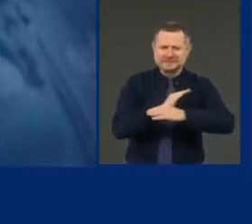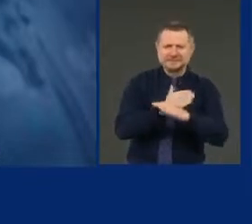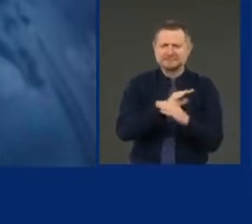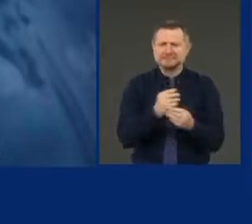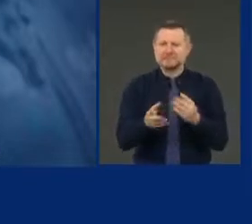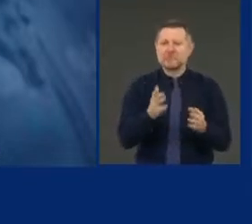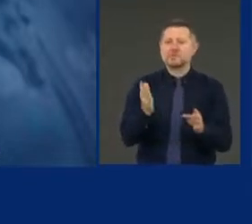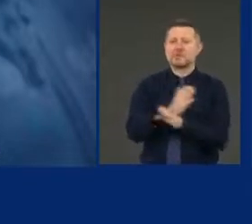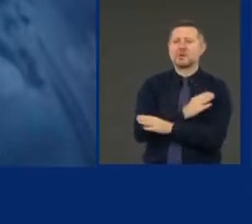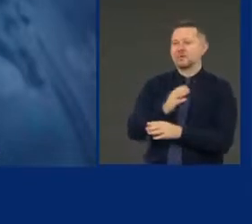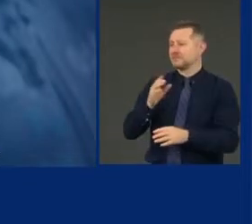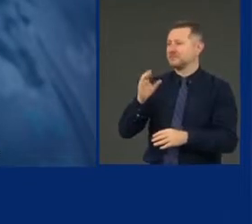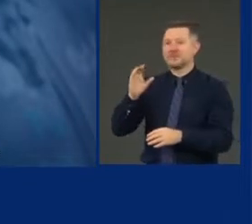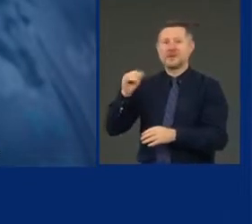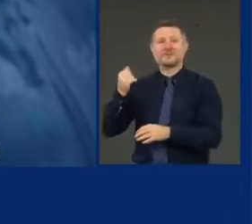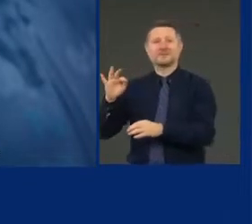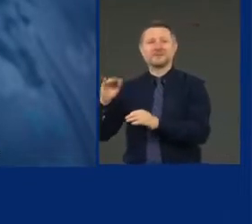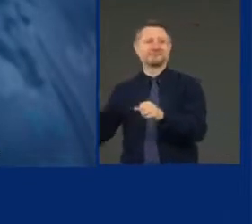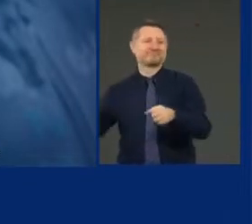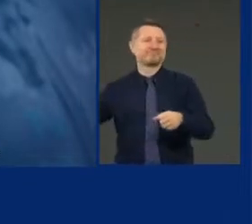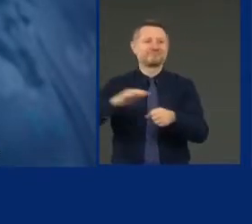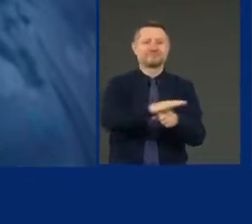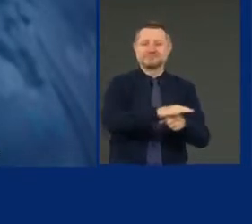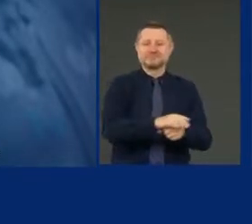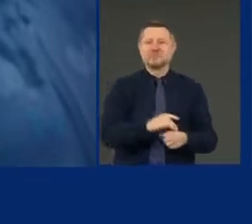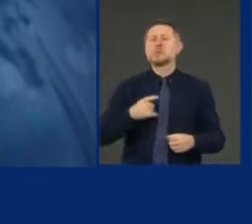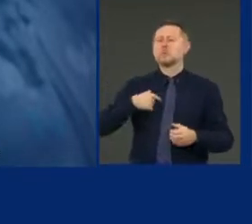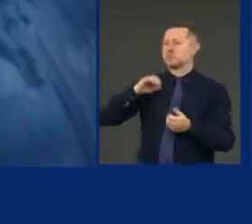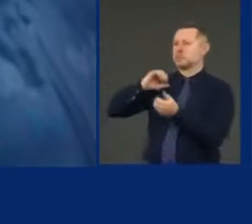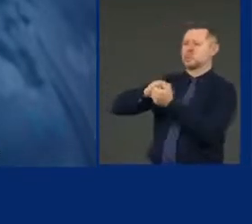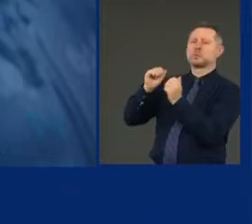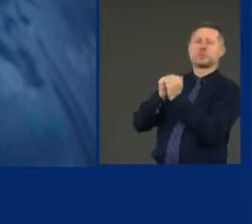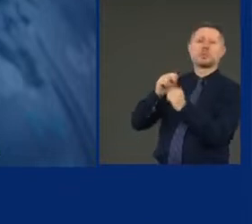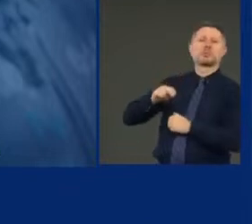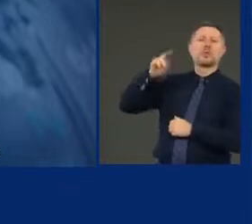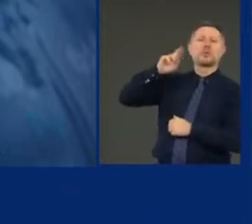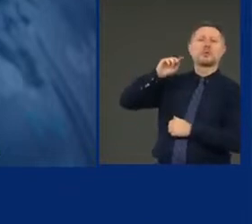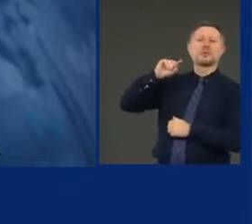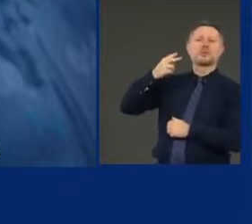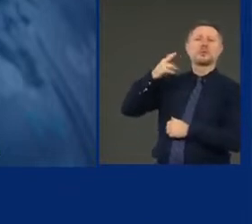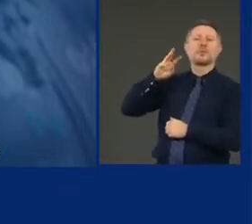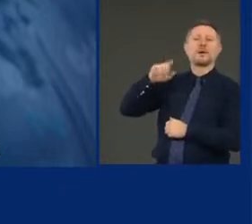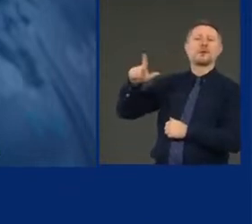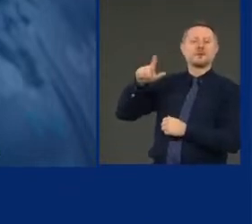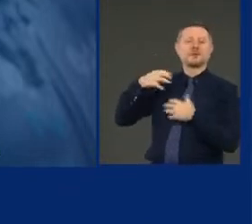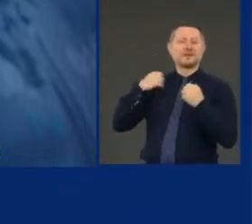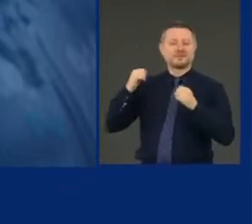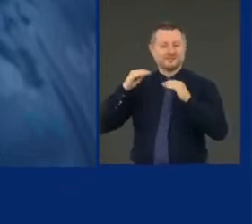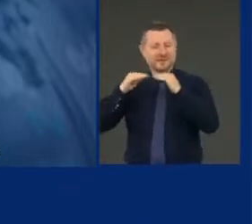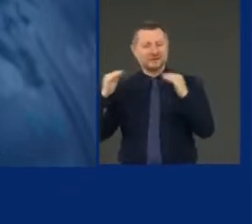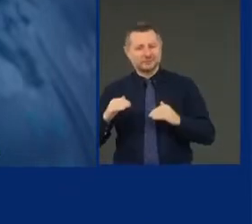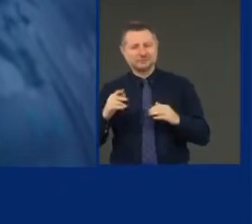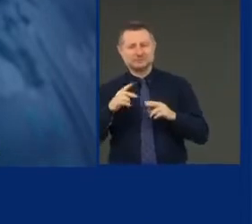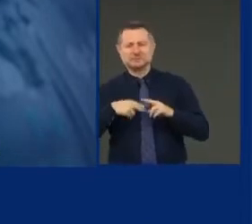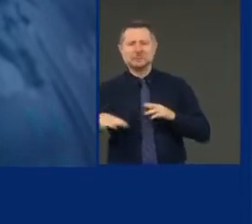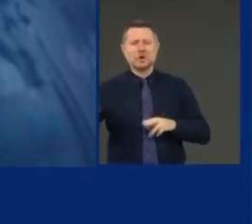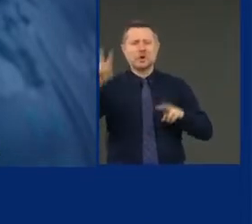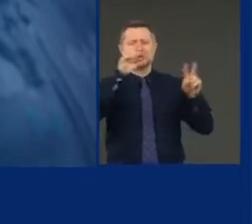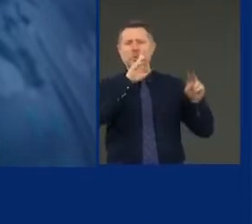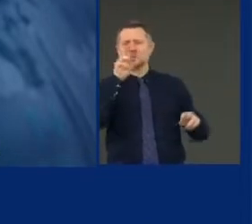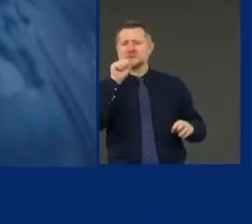Health, because we have to address the inequality in healthcare. If you look across this nation,